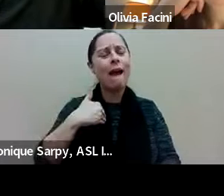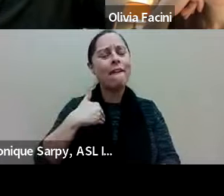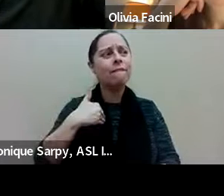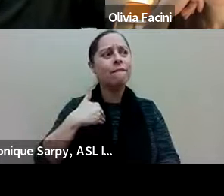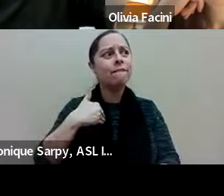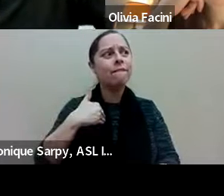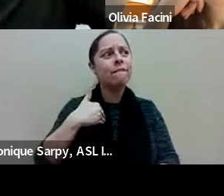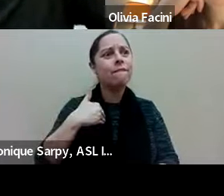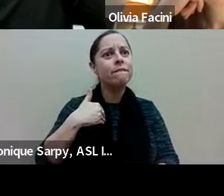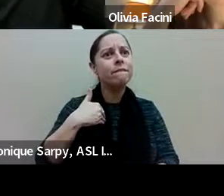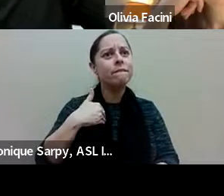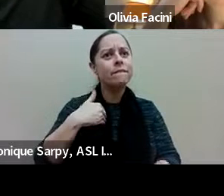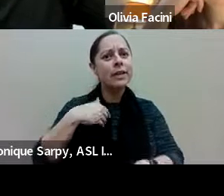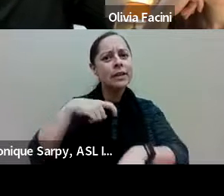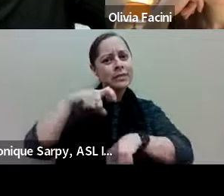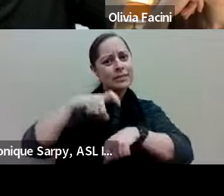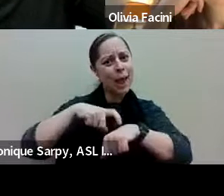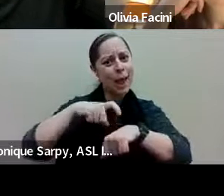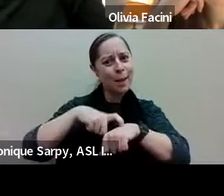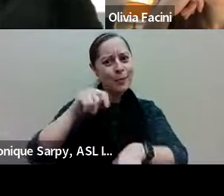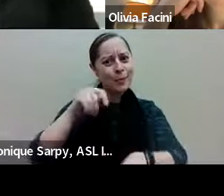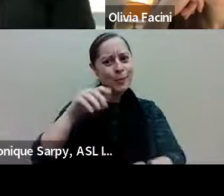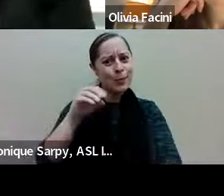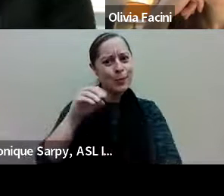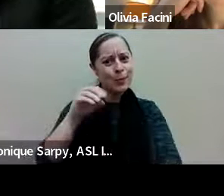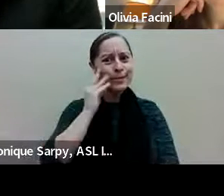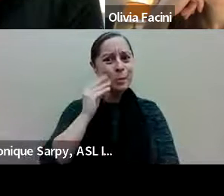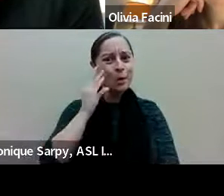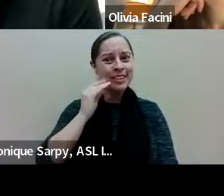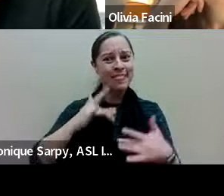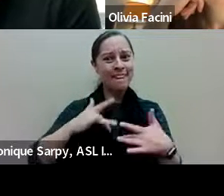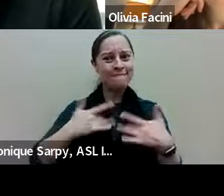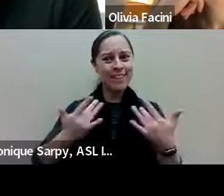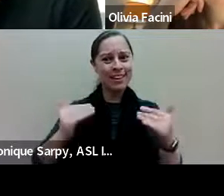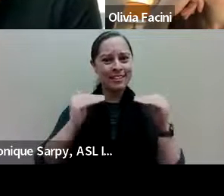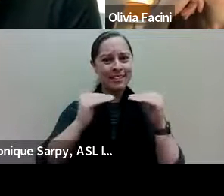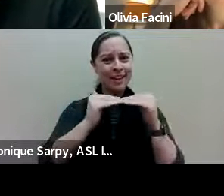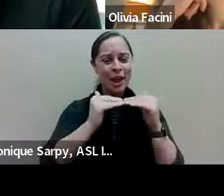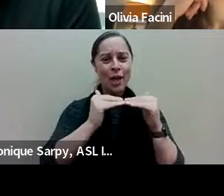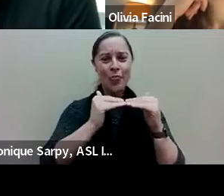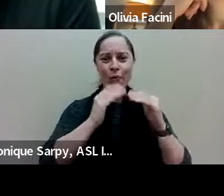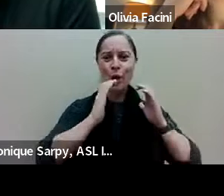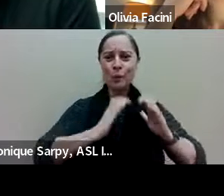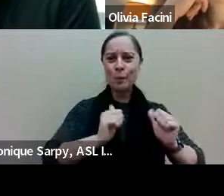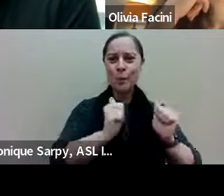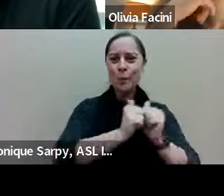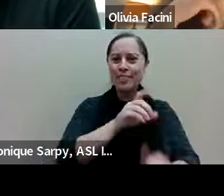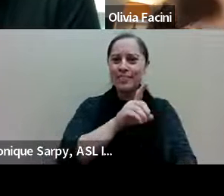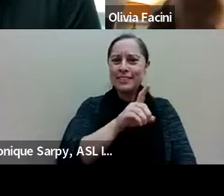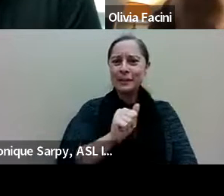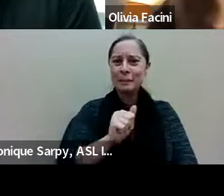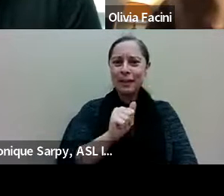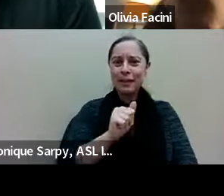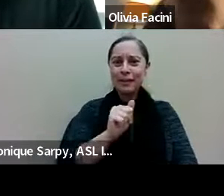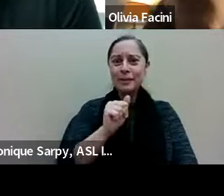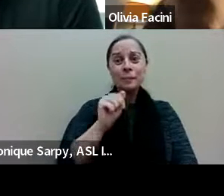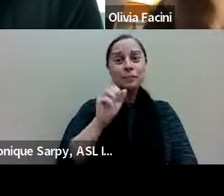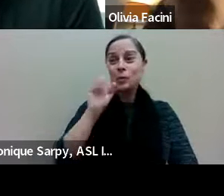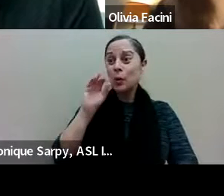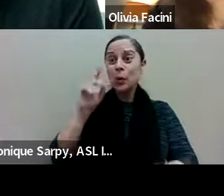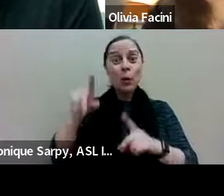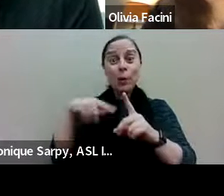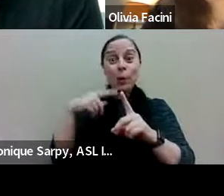experience the event like the consumer with the disability. So as soon as they get